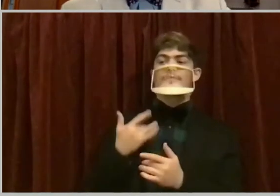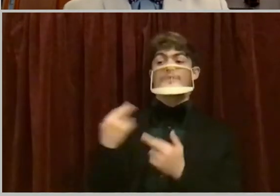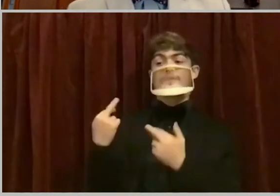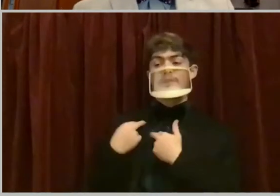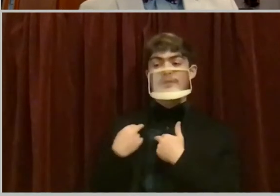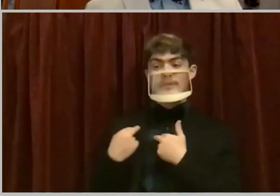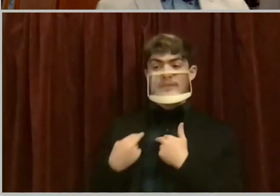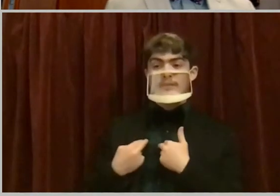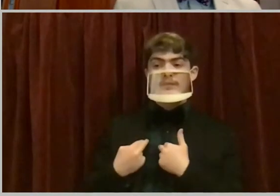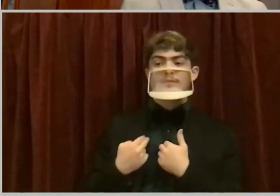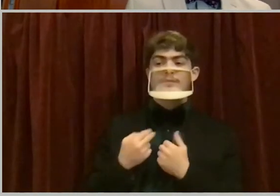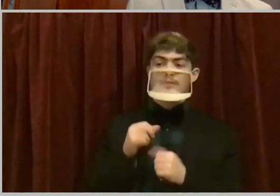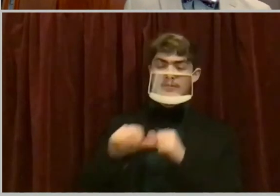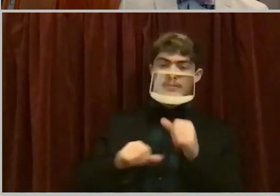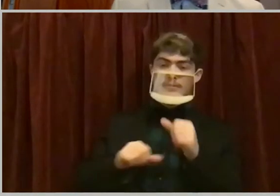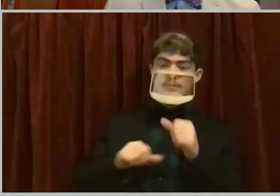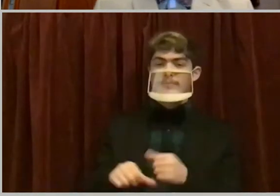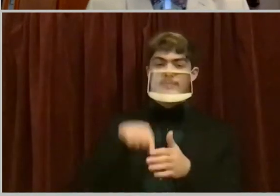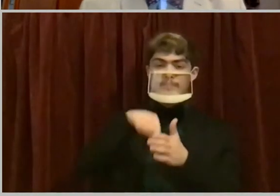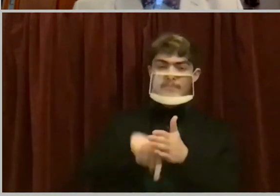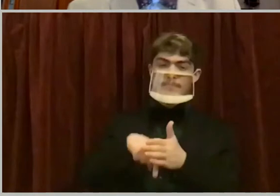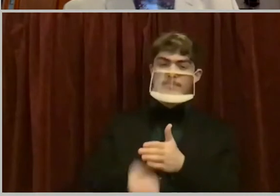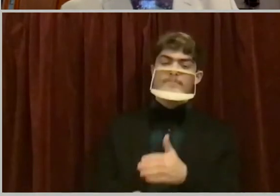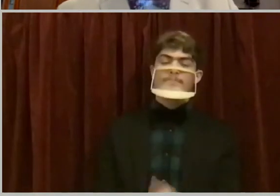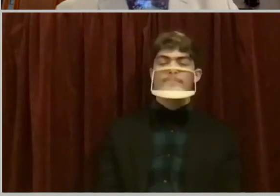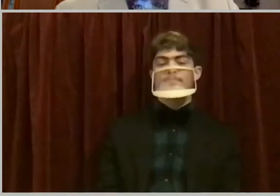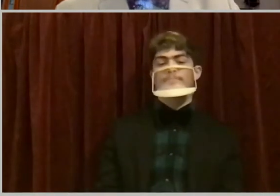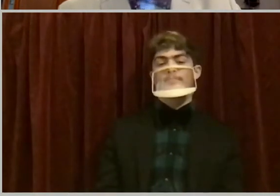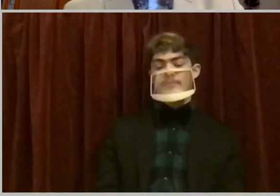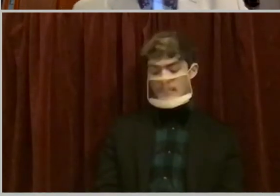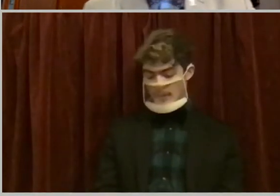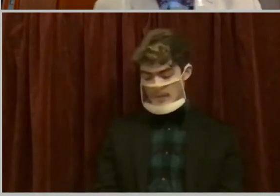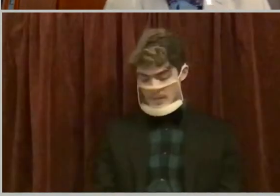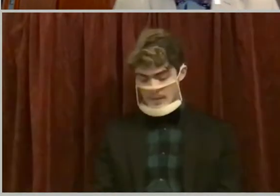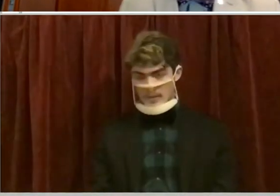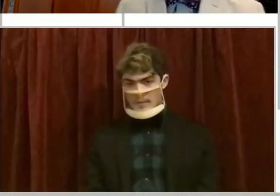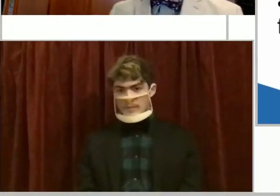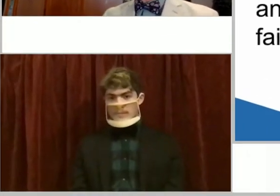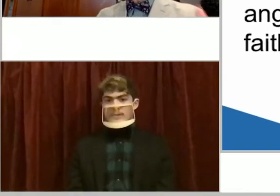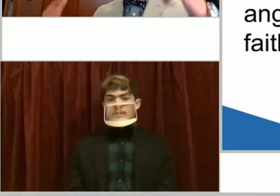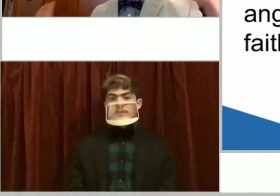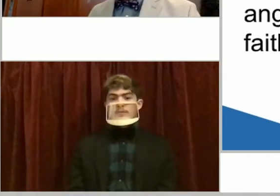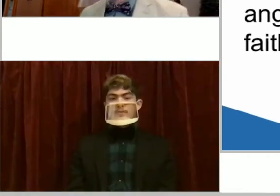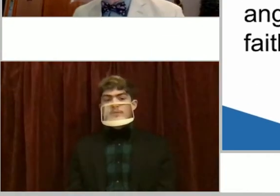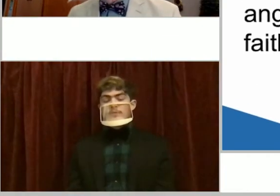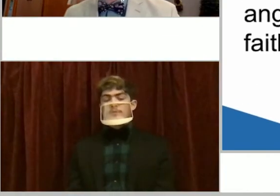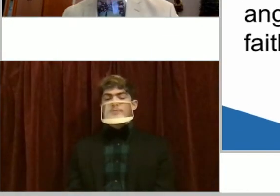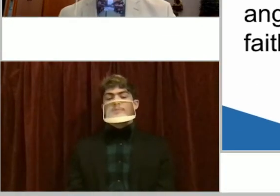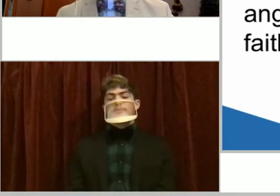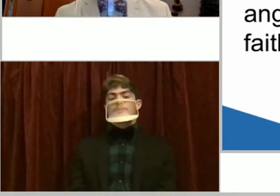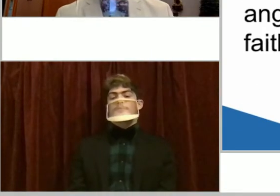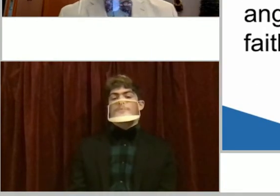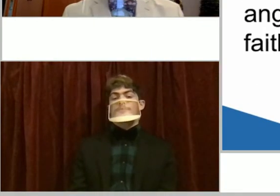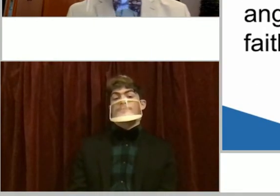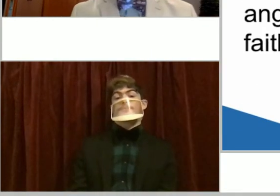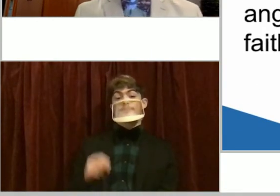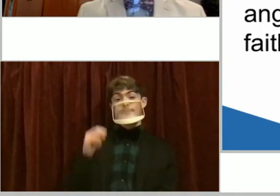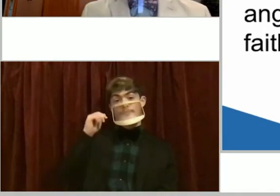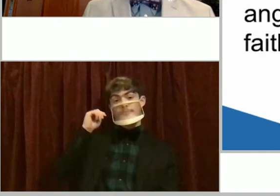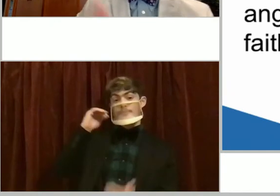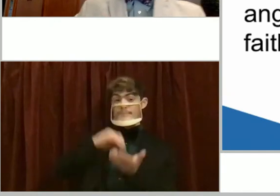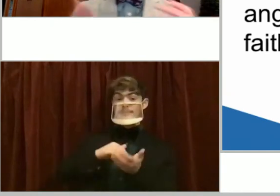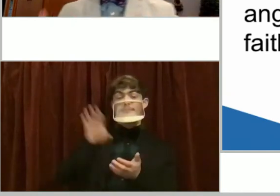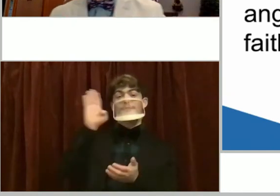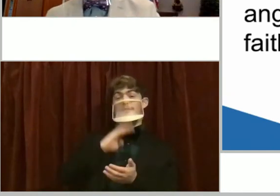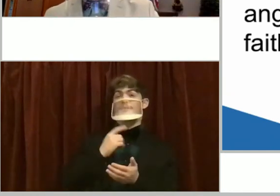34, 6 through 7, the passages that we've been studying, God says he is both compassionate and he is